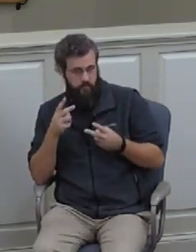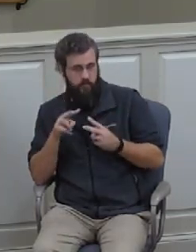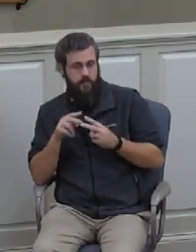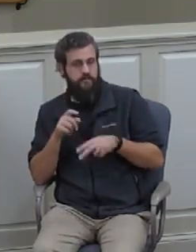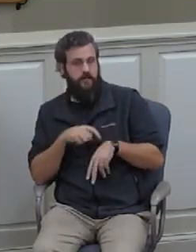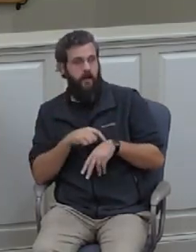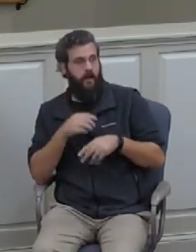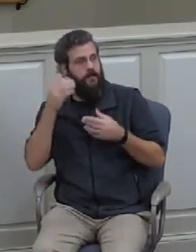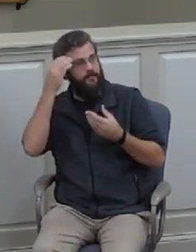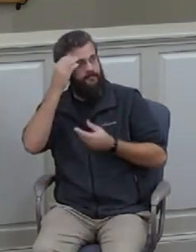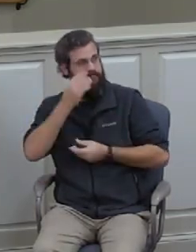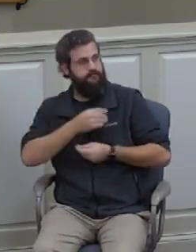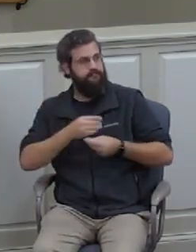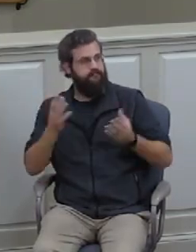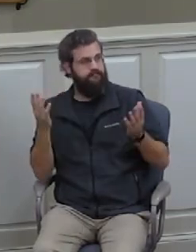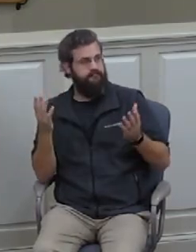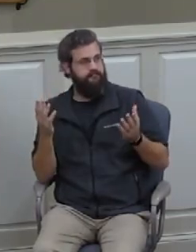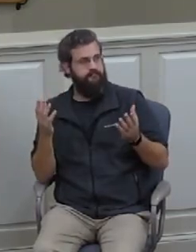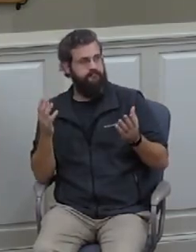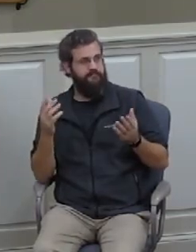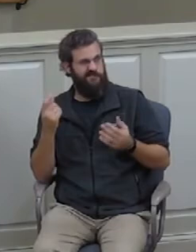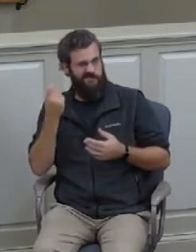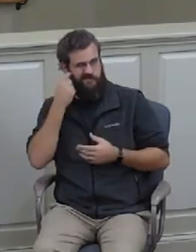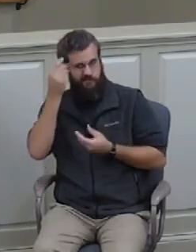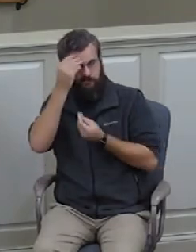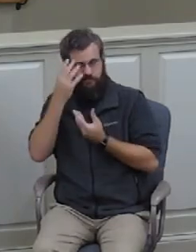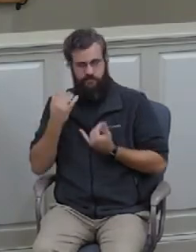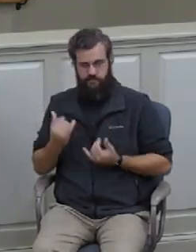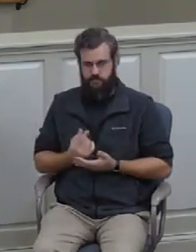relay the message to you, just brought to my attention just this